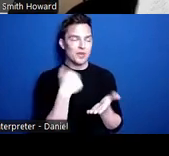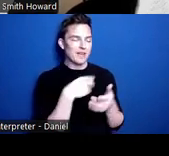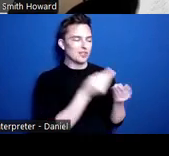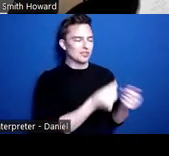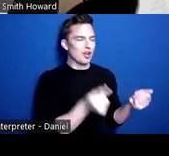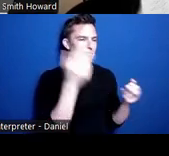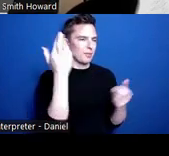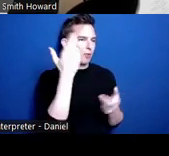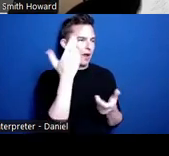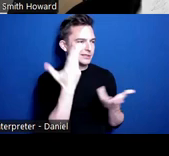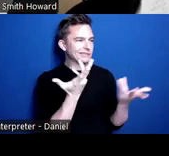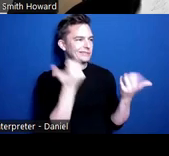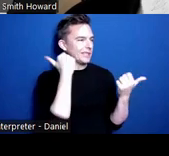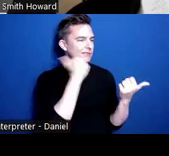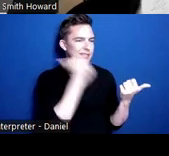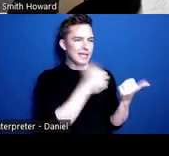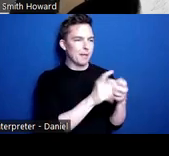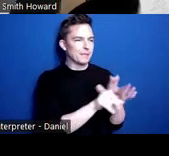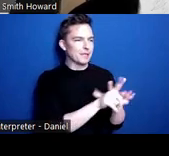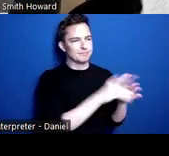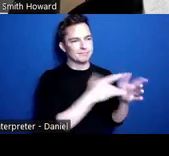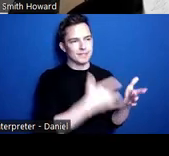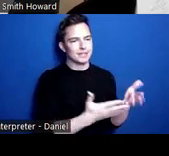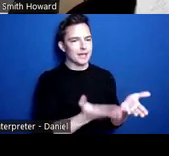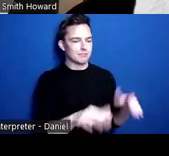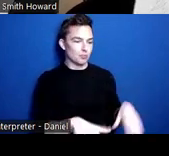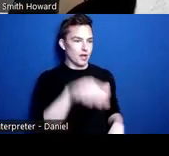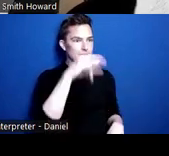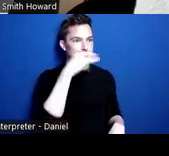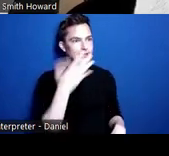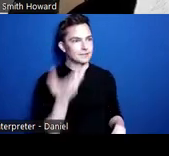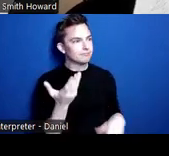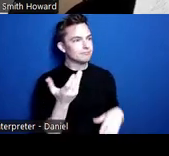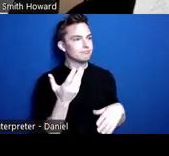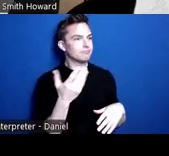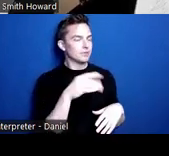everyday problems that come with raising kids that have high needs.